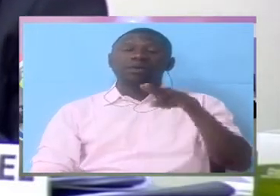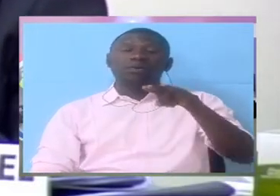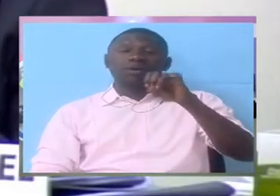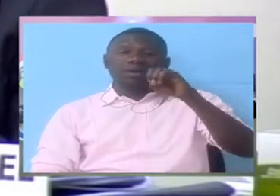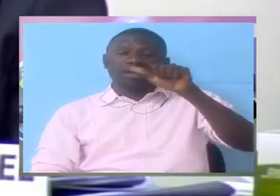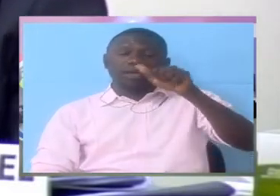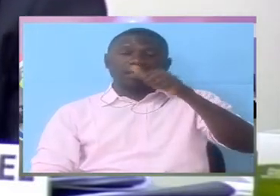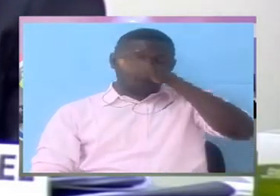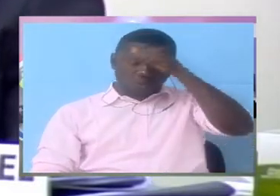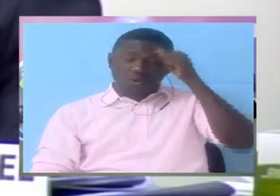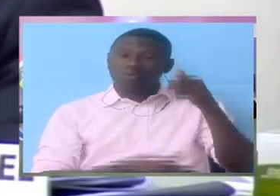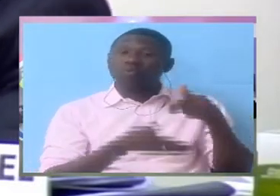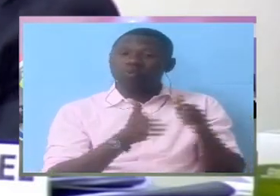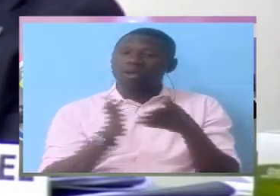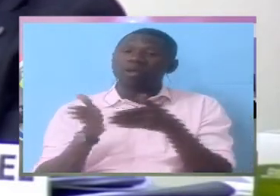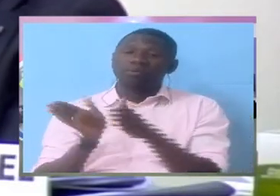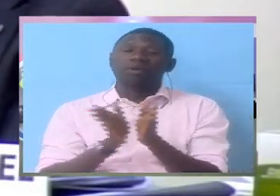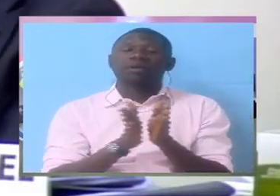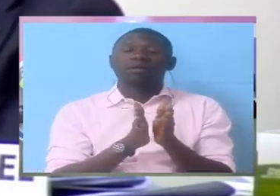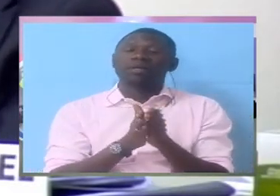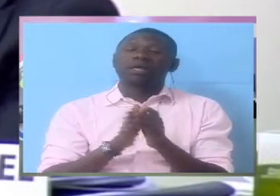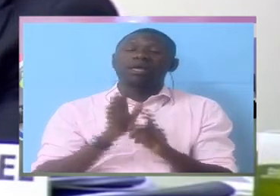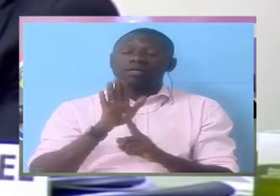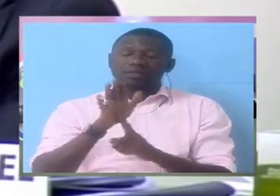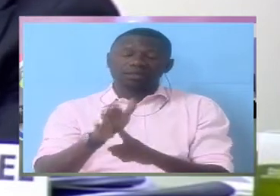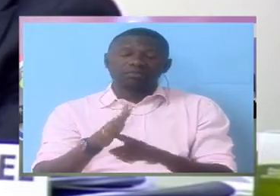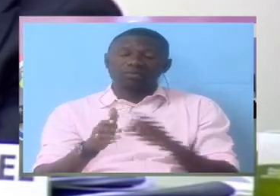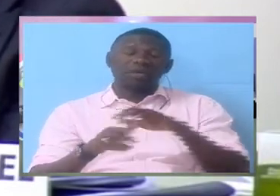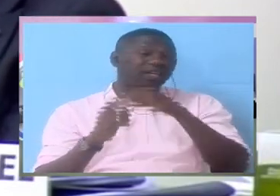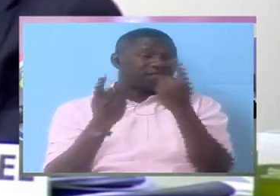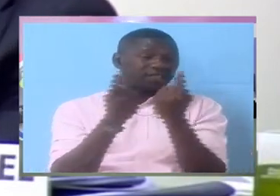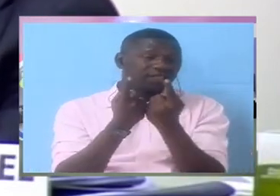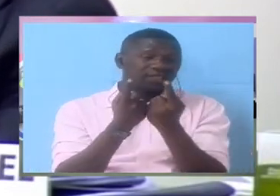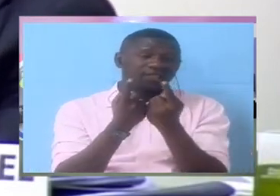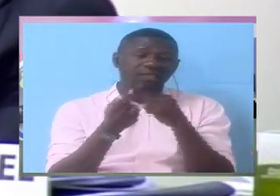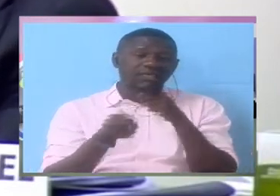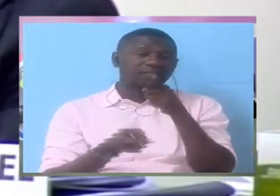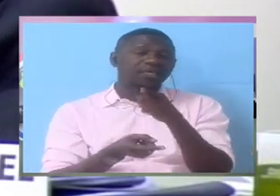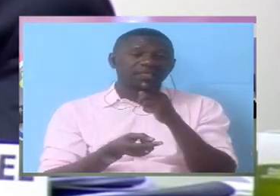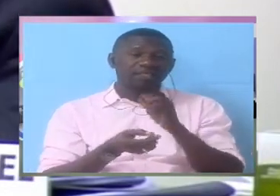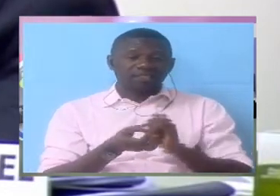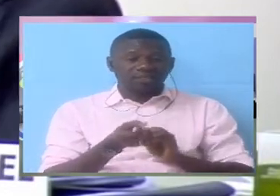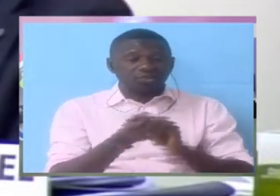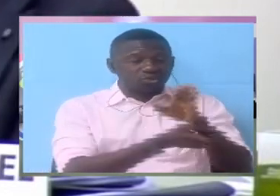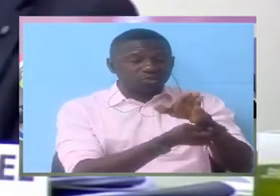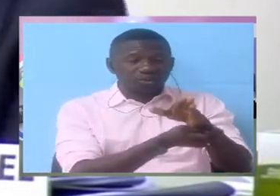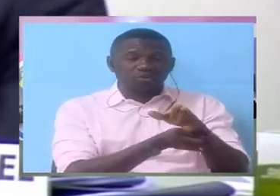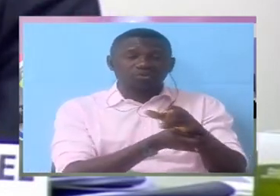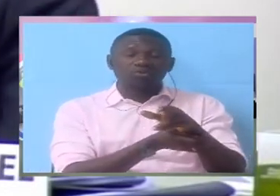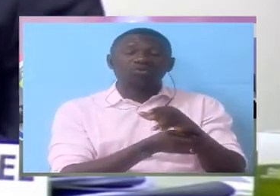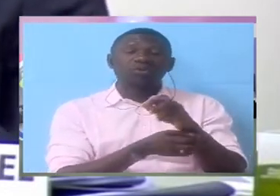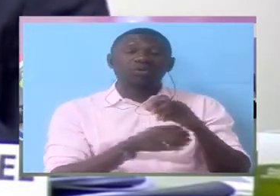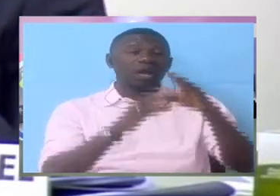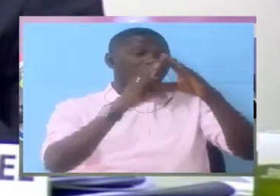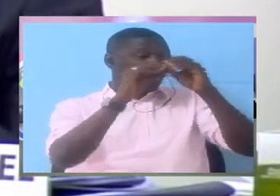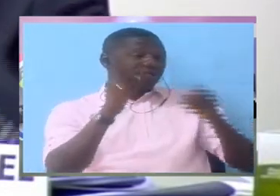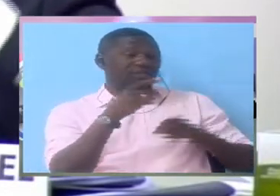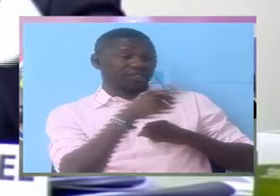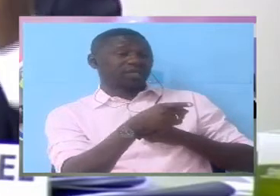doko ta mundirinya. Whenever any aspect of that is submitted to analysis, the report must